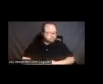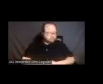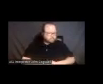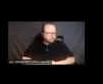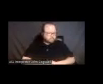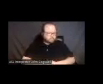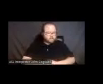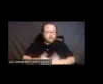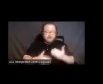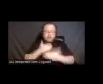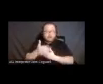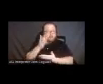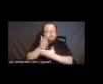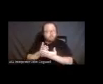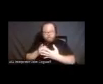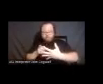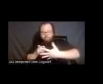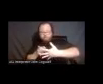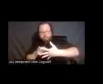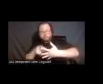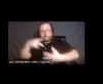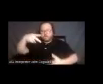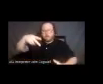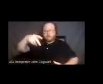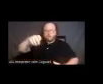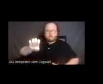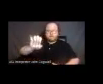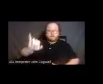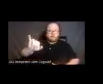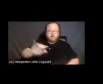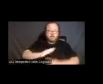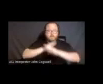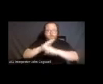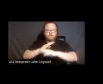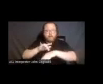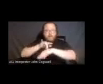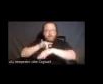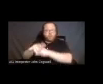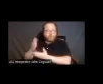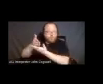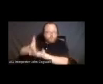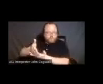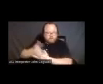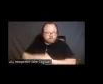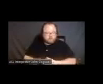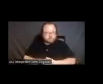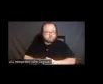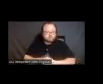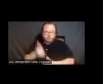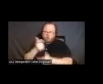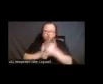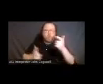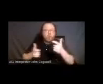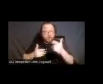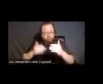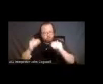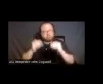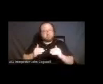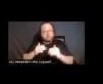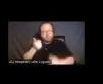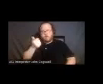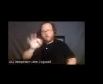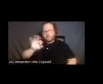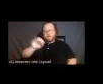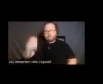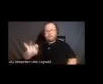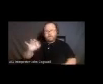The next component under MHSA is PEI, or Prevention and Early Intervention. It is the next largest component at 19% of